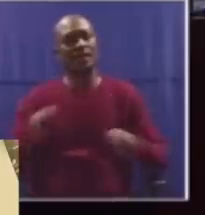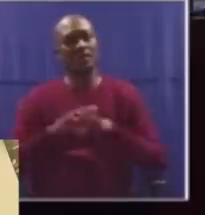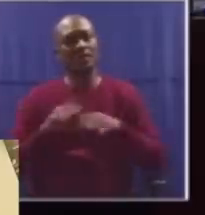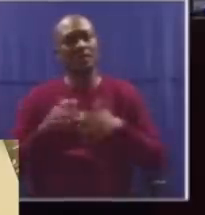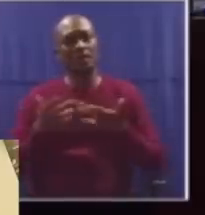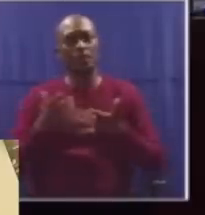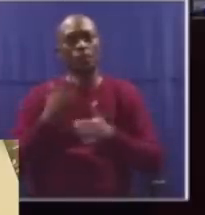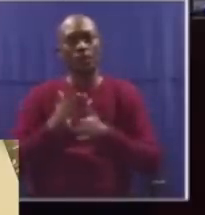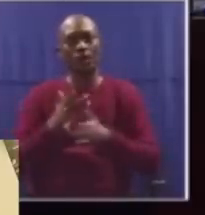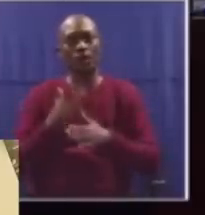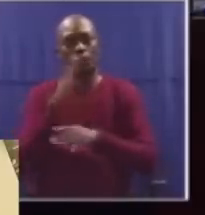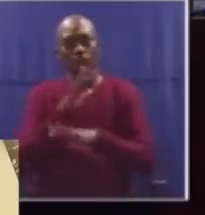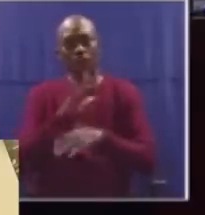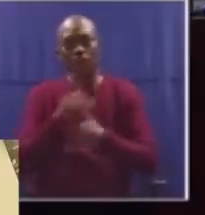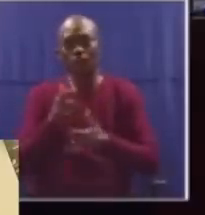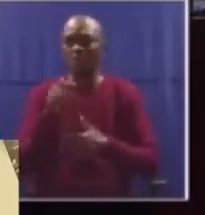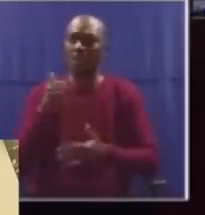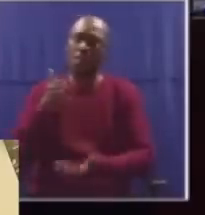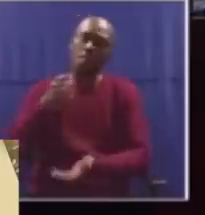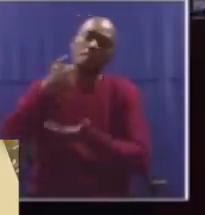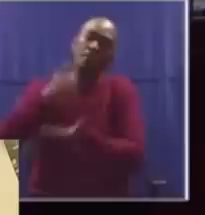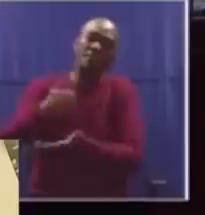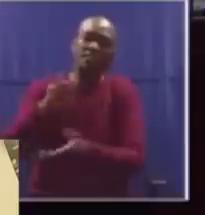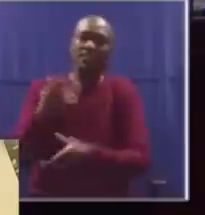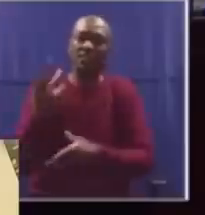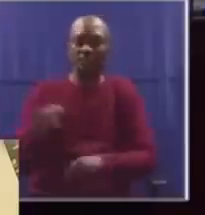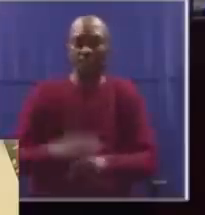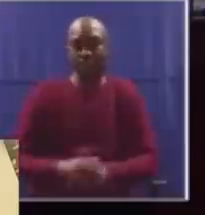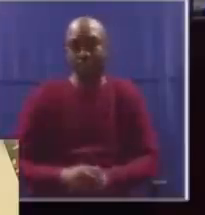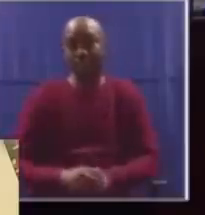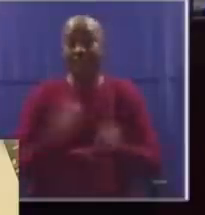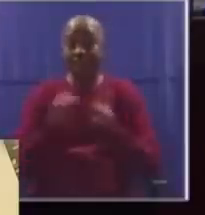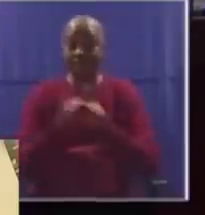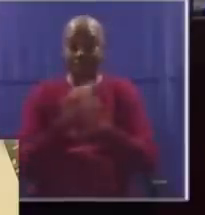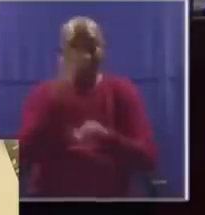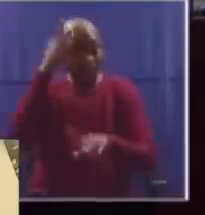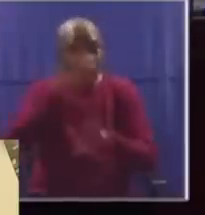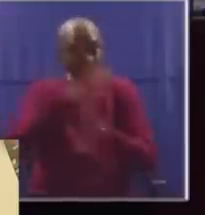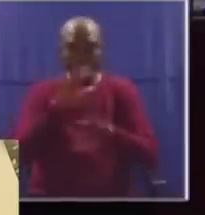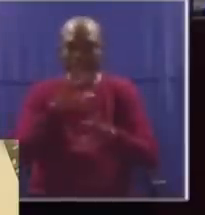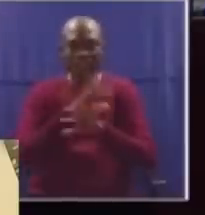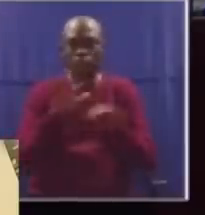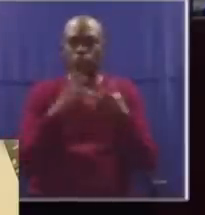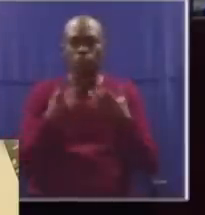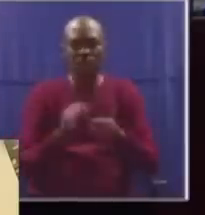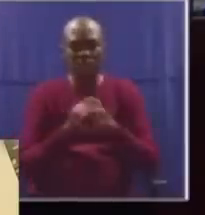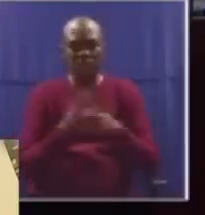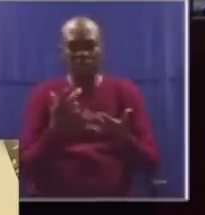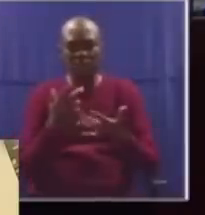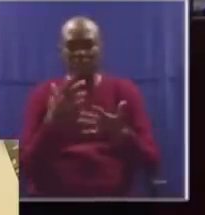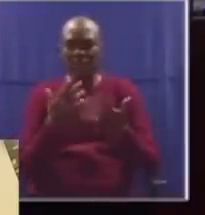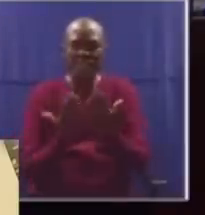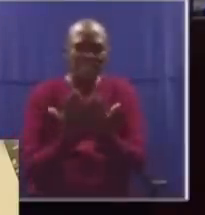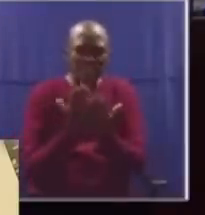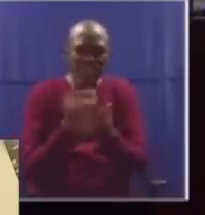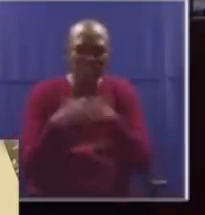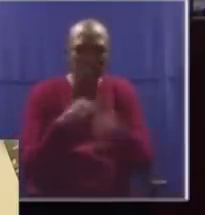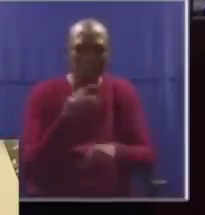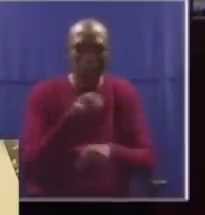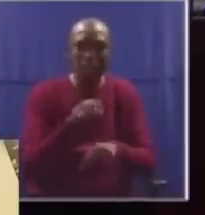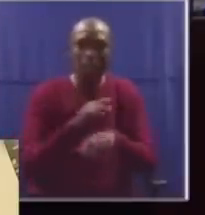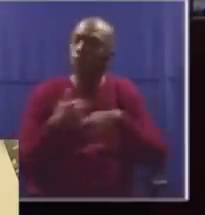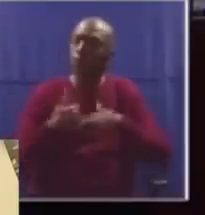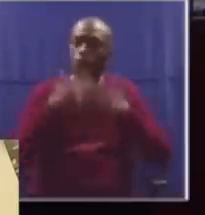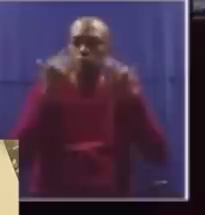a dedicated budget. As governments has done no feasibility studies, we do not know how